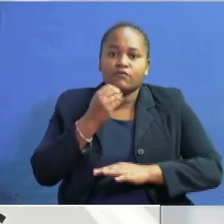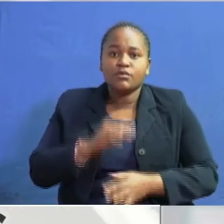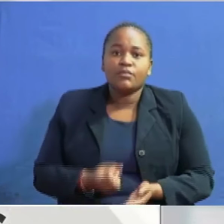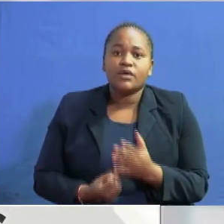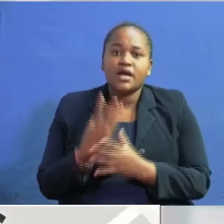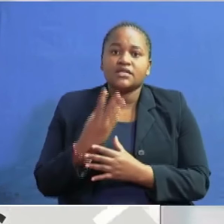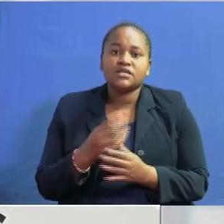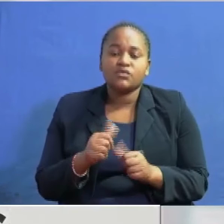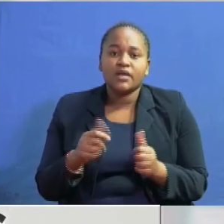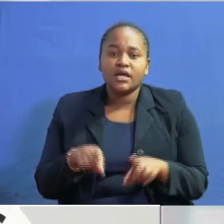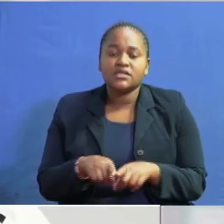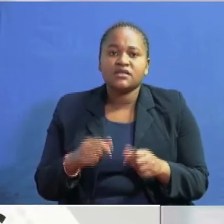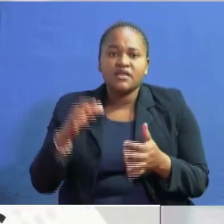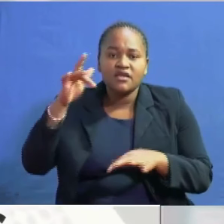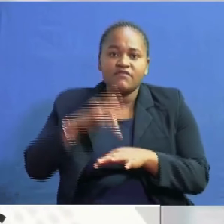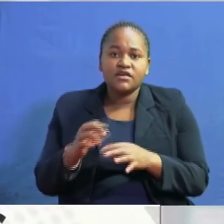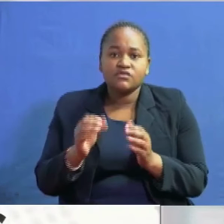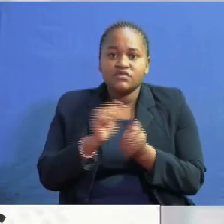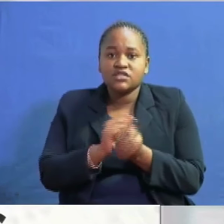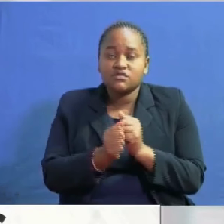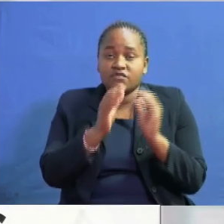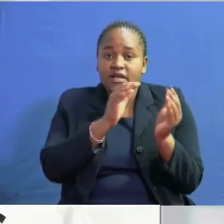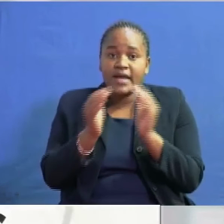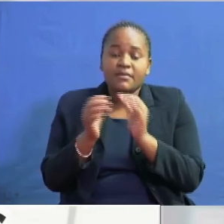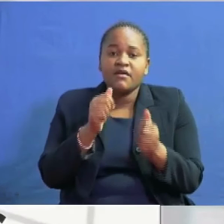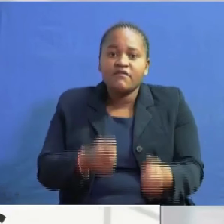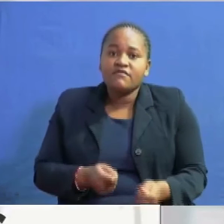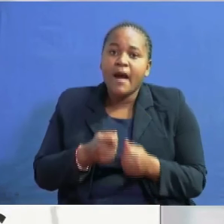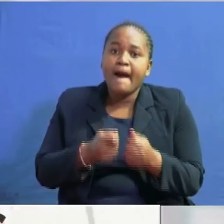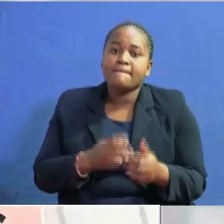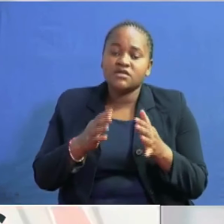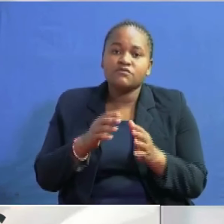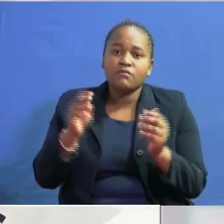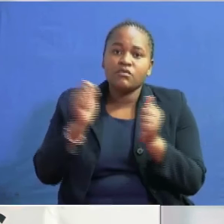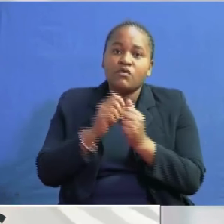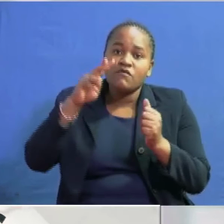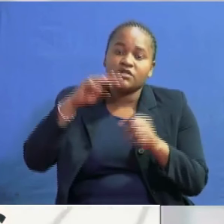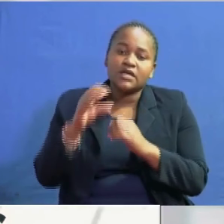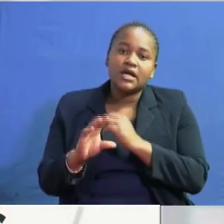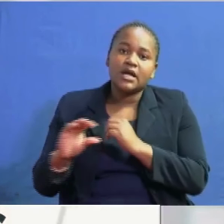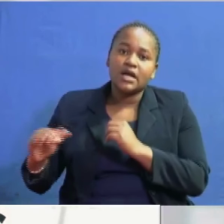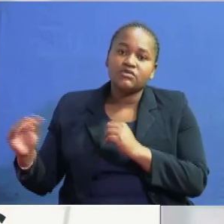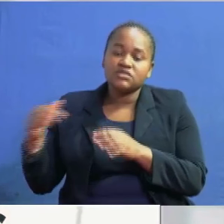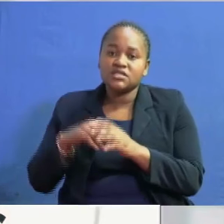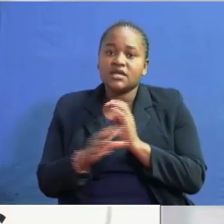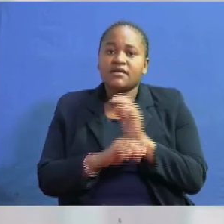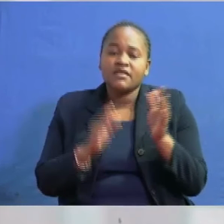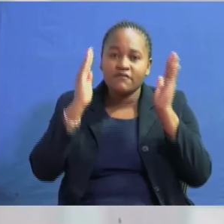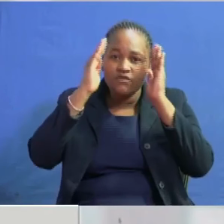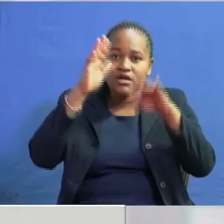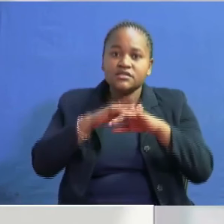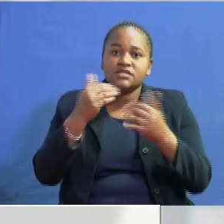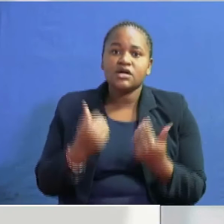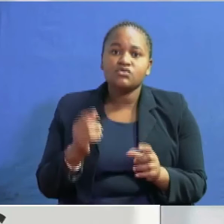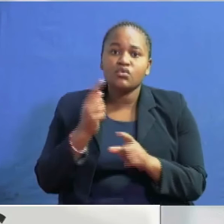production as well as mitigating the effects of climate change. The farmers drawn from 14 counties in the country say their main focus is not